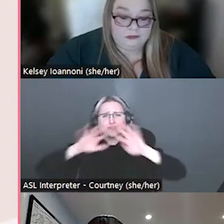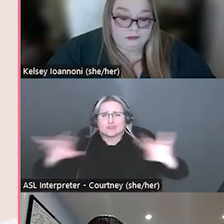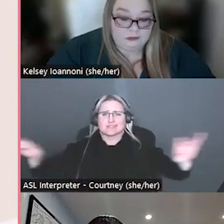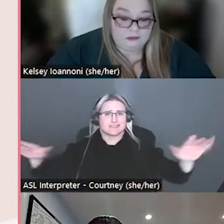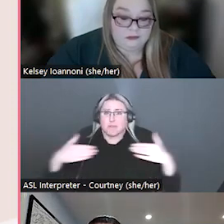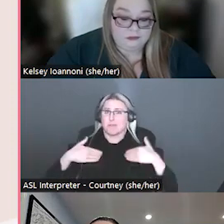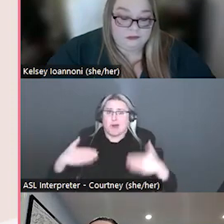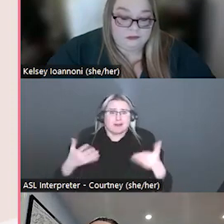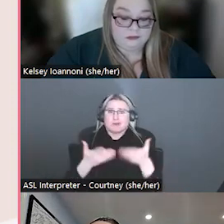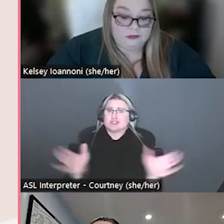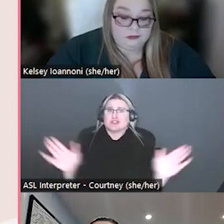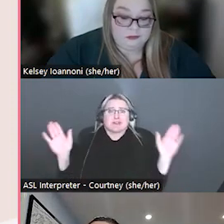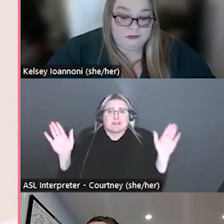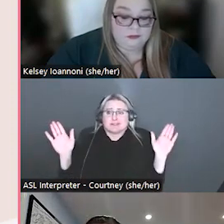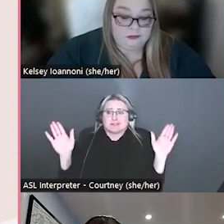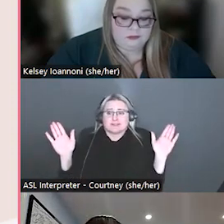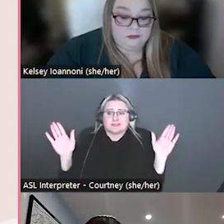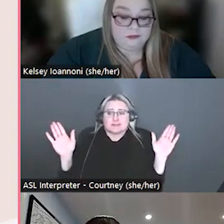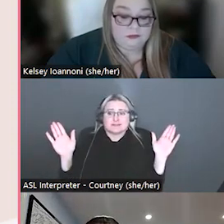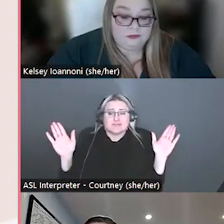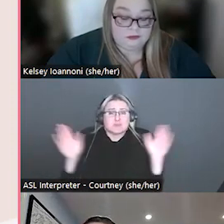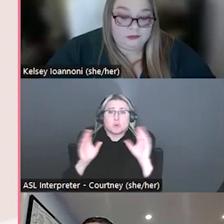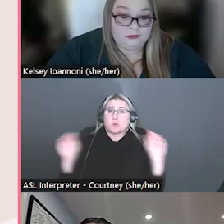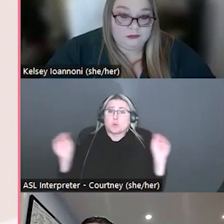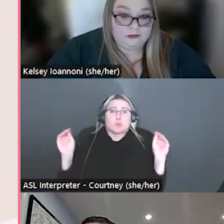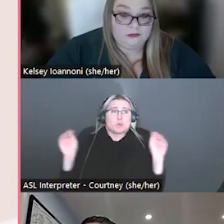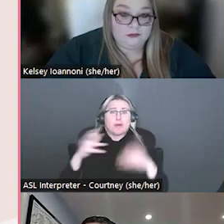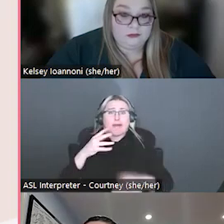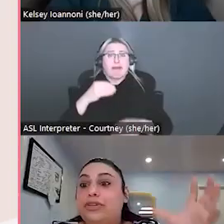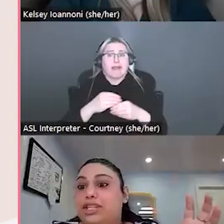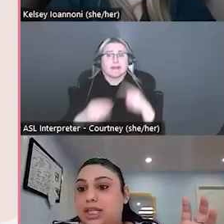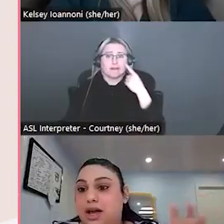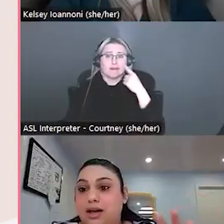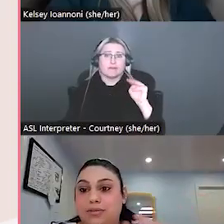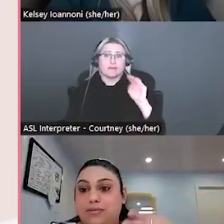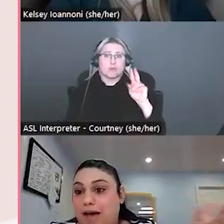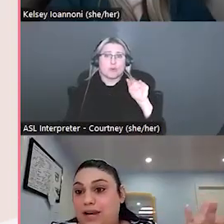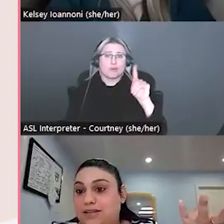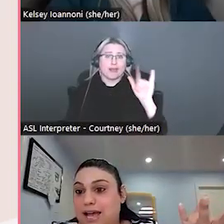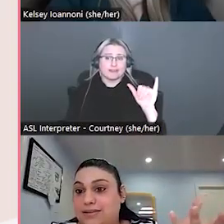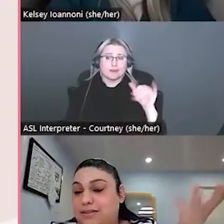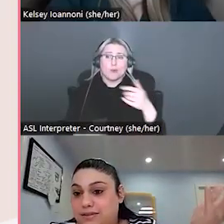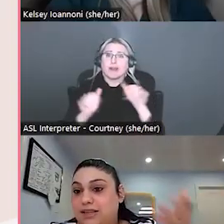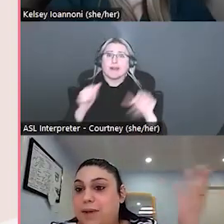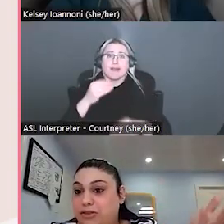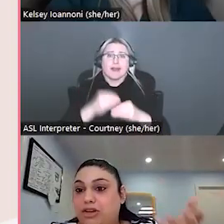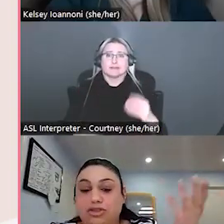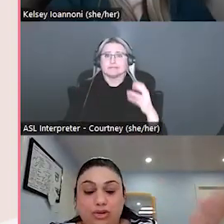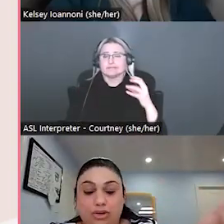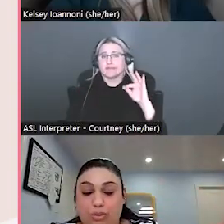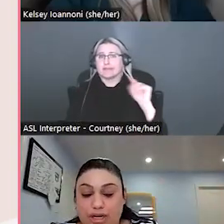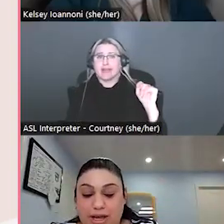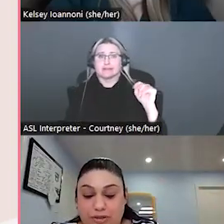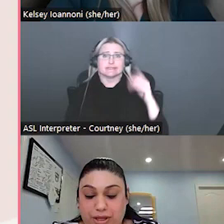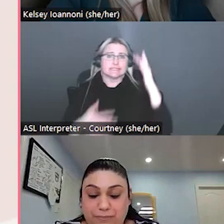in general, without any form of morality or any type of conflation of fatness as disease,